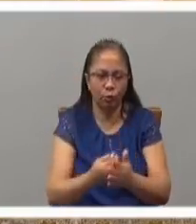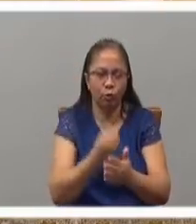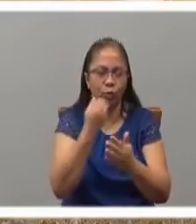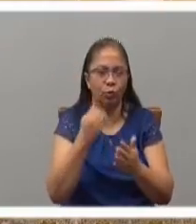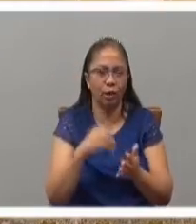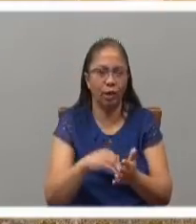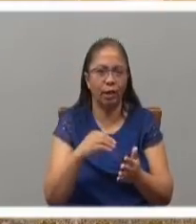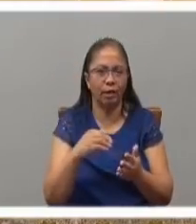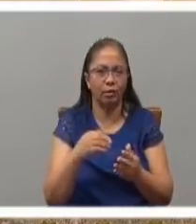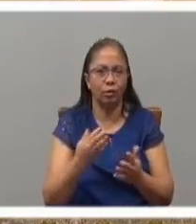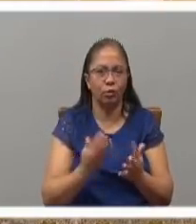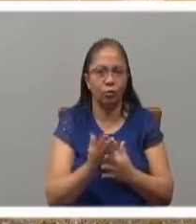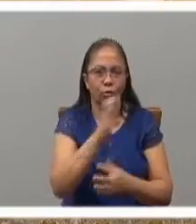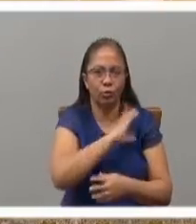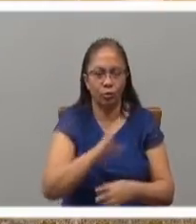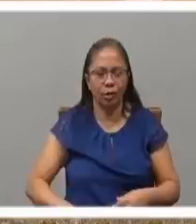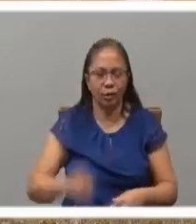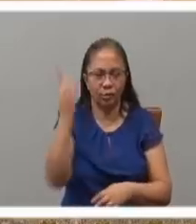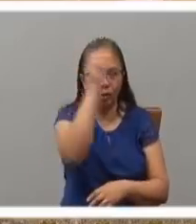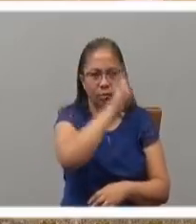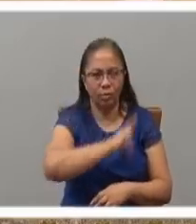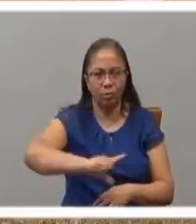nourished through Christ our Lord.